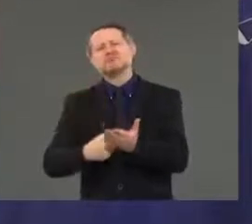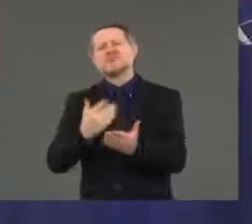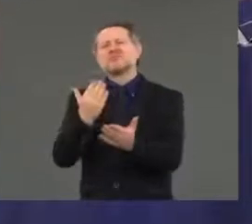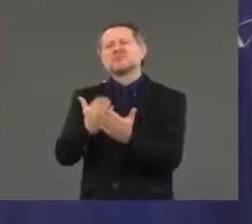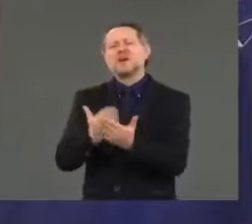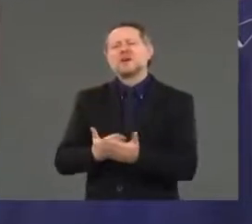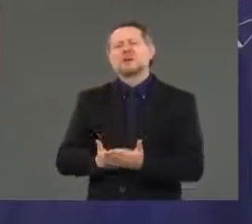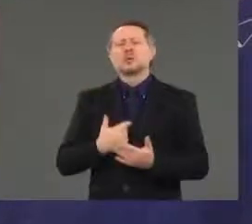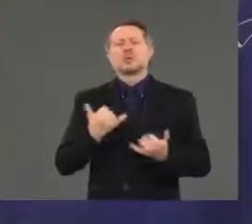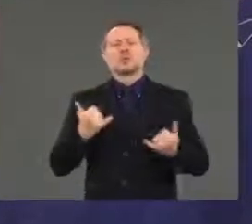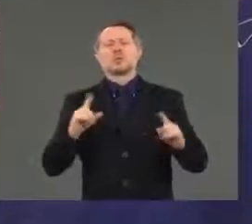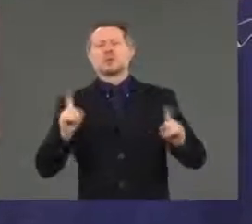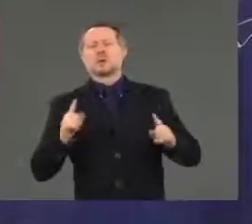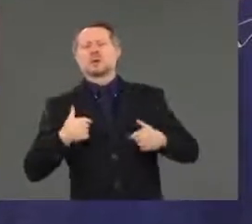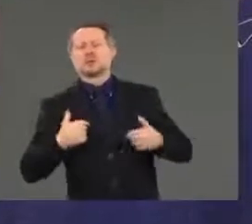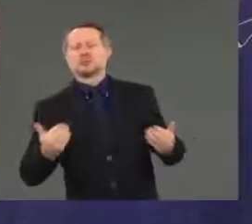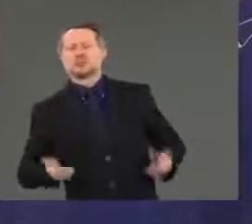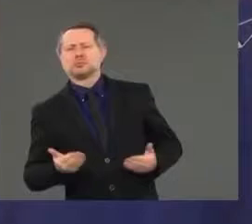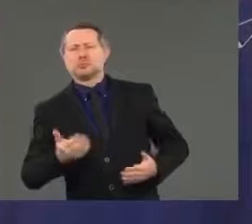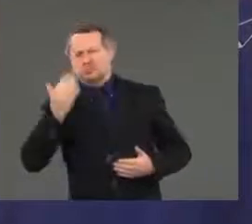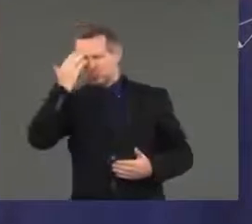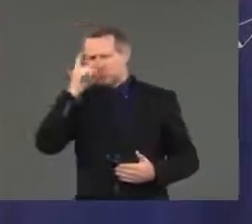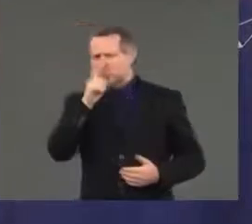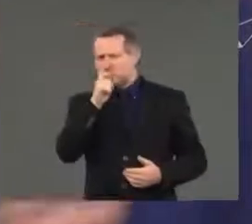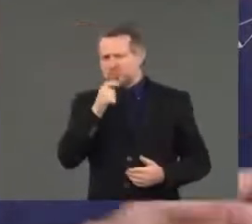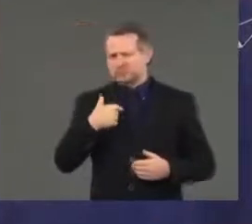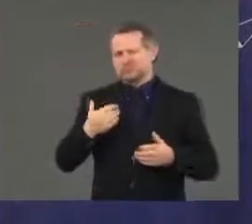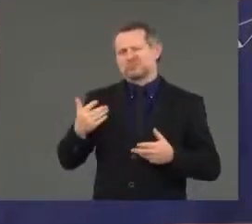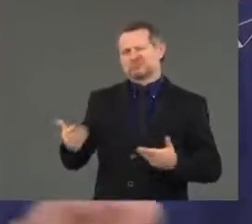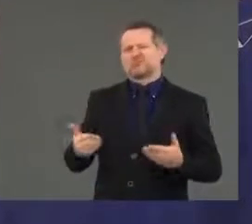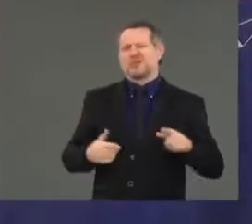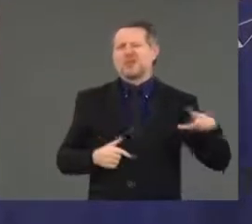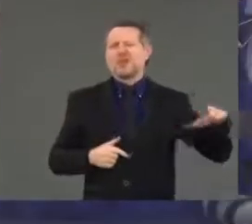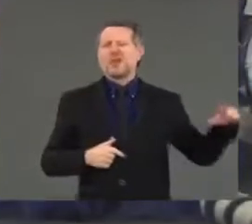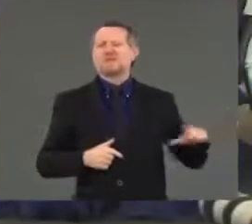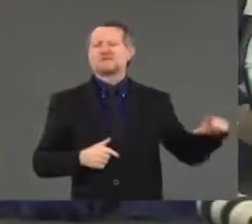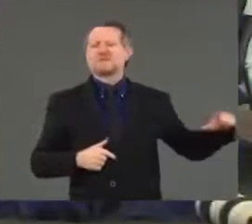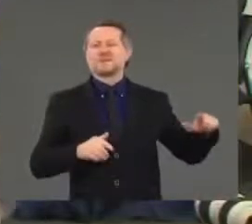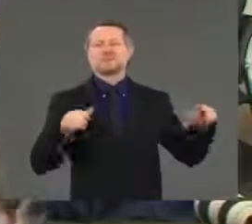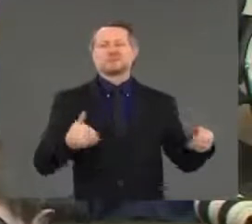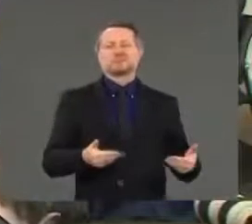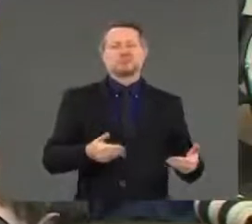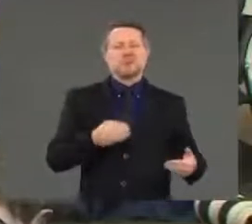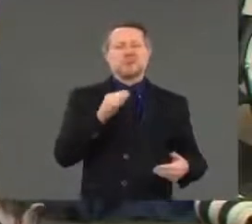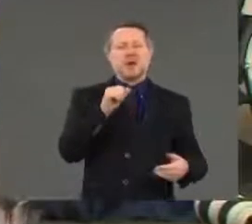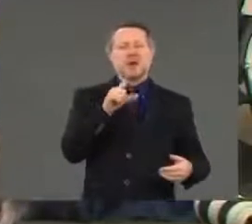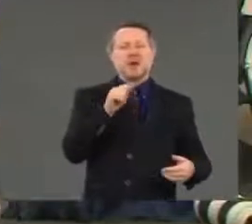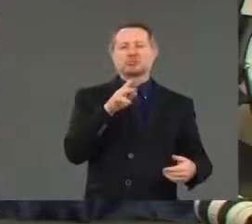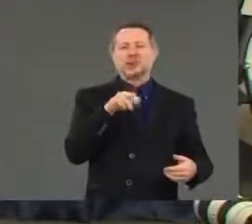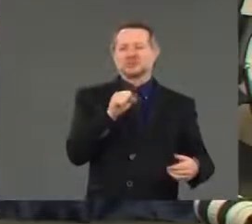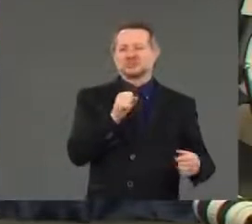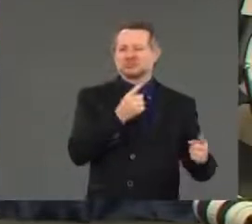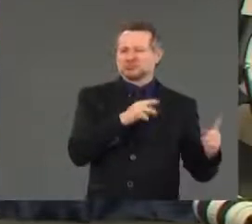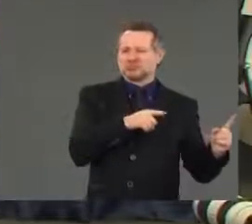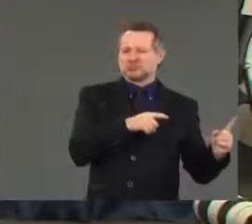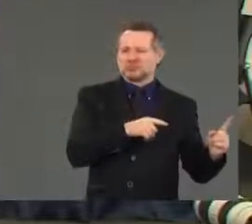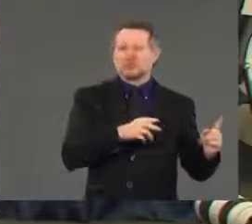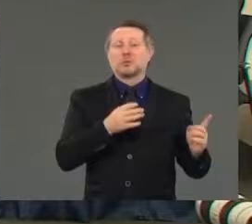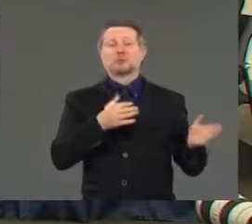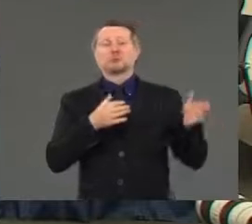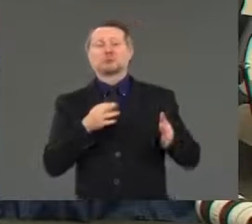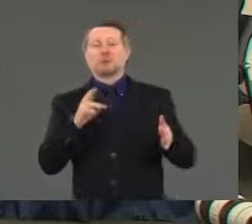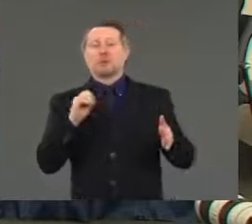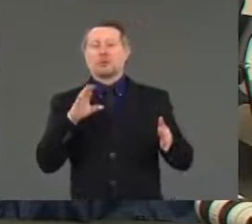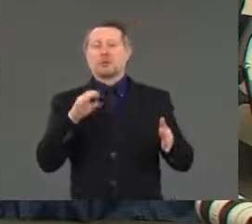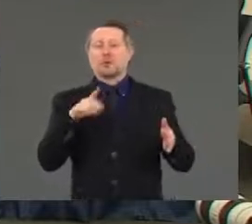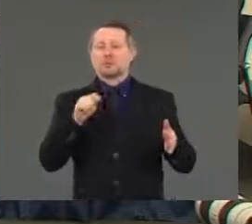Everybody knows who's with us today. From my left, Dr. Jim Malatras, Robert Mejica, Budget Director, Melissa DeRosa, Secretary to the Governor,